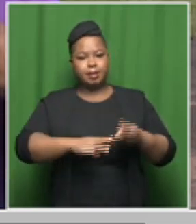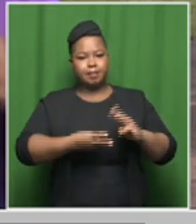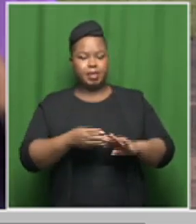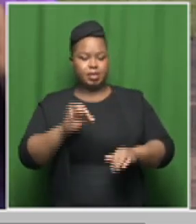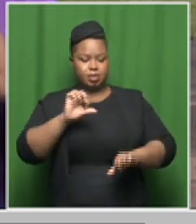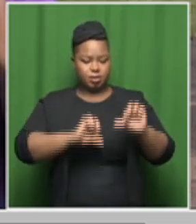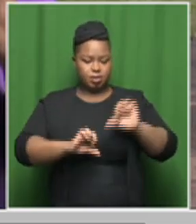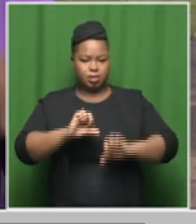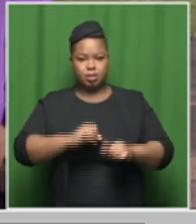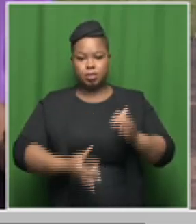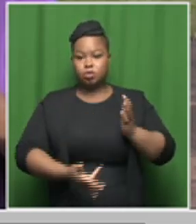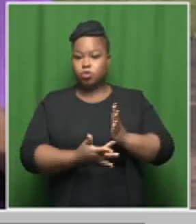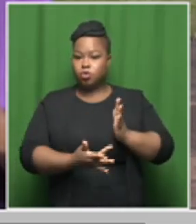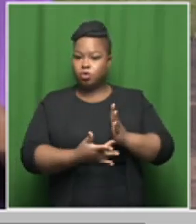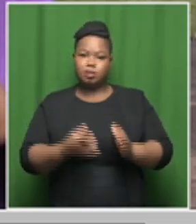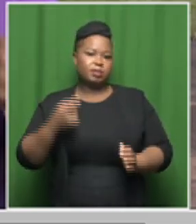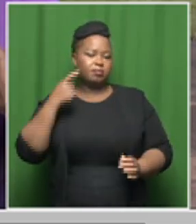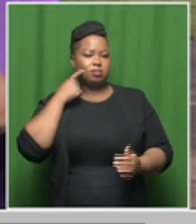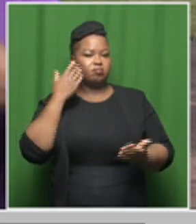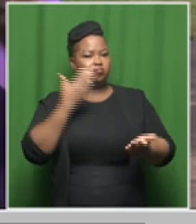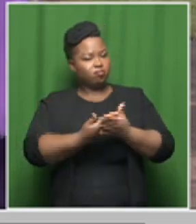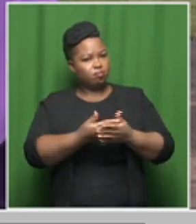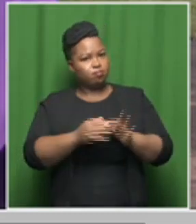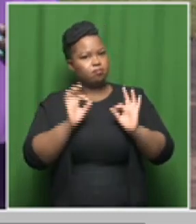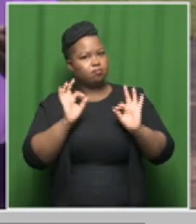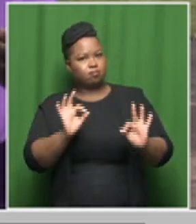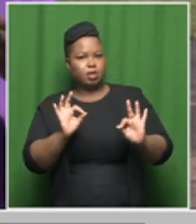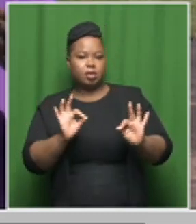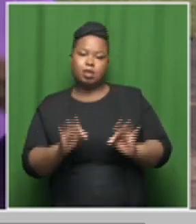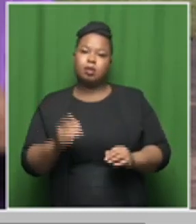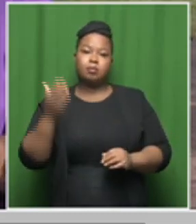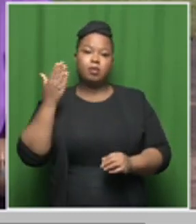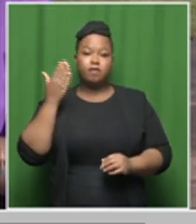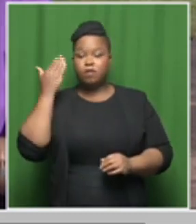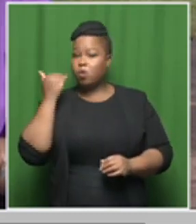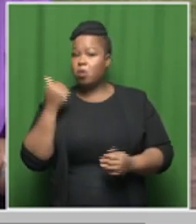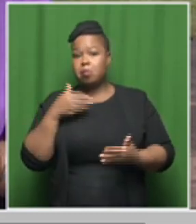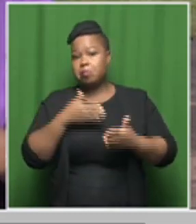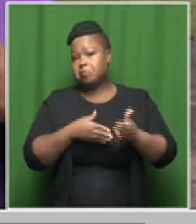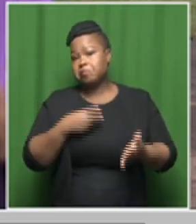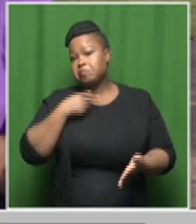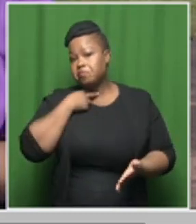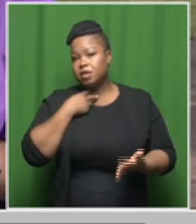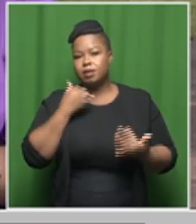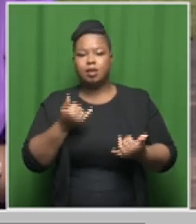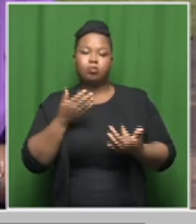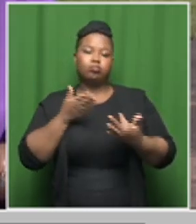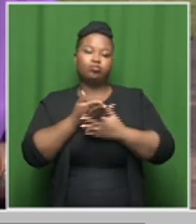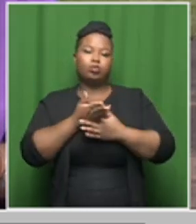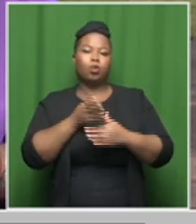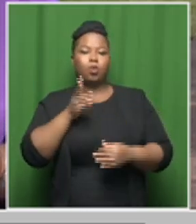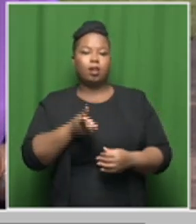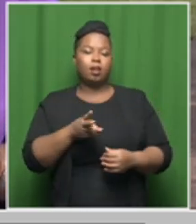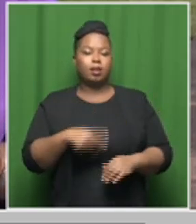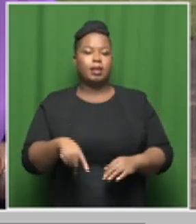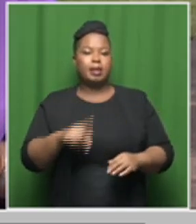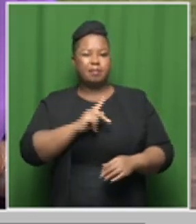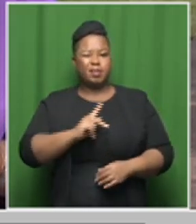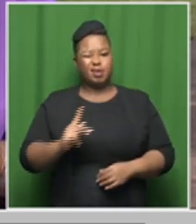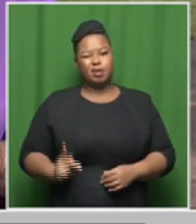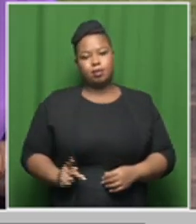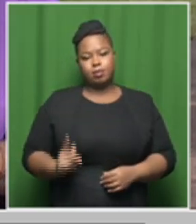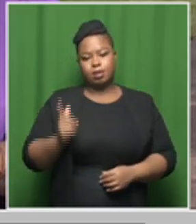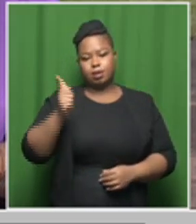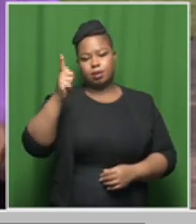technology, you know, just to put them in the spaces they could previously never venture into. We will be speaking to the Premier a little bit later